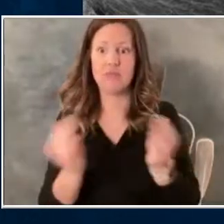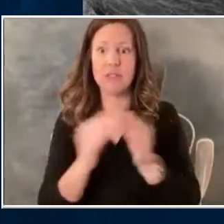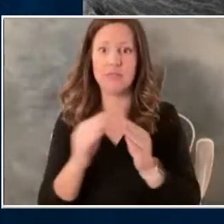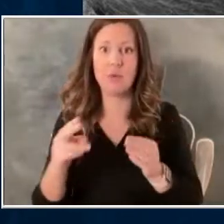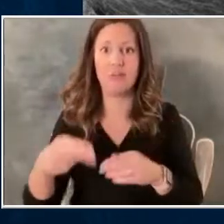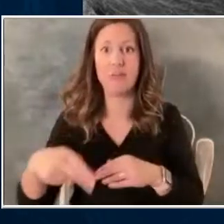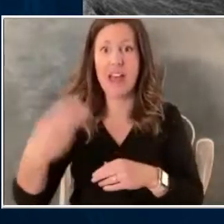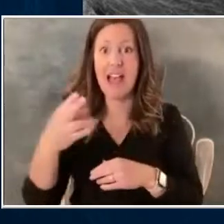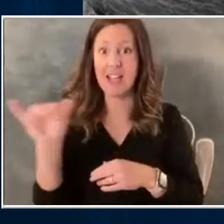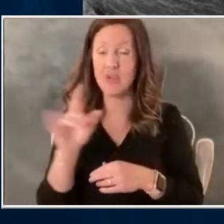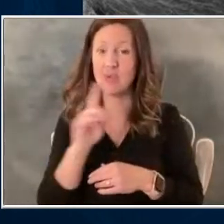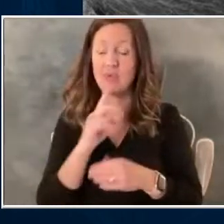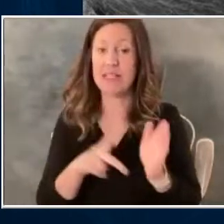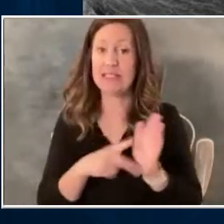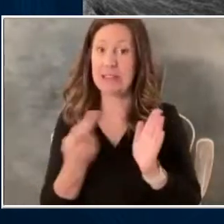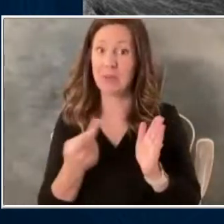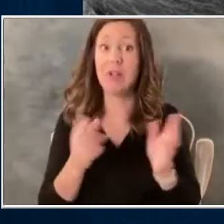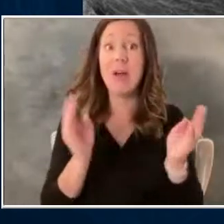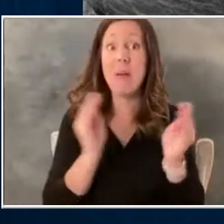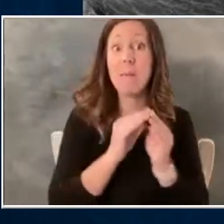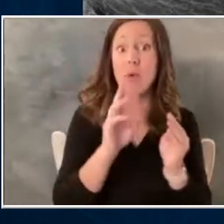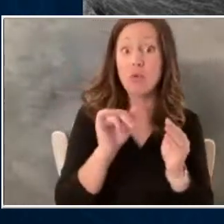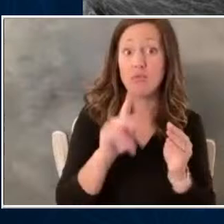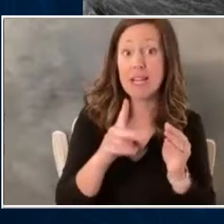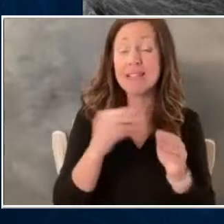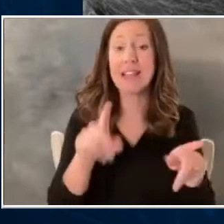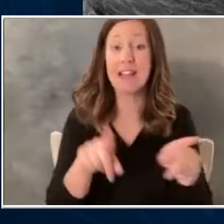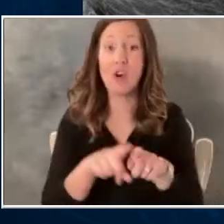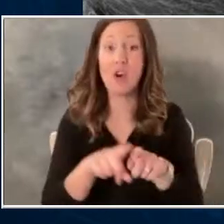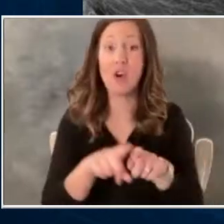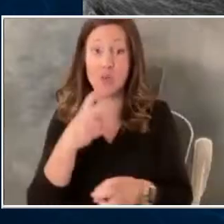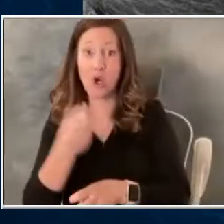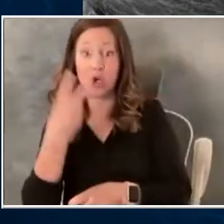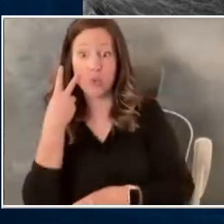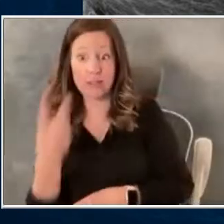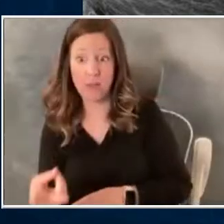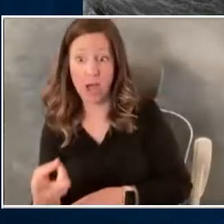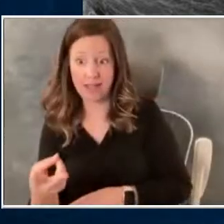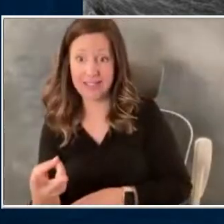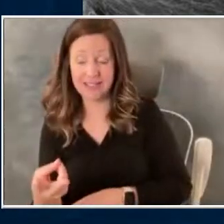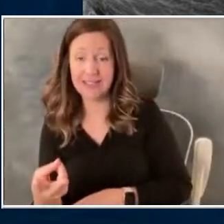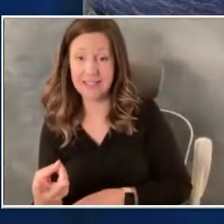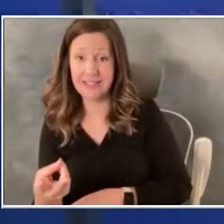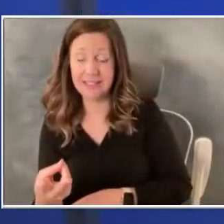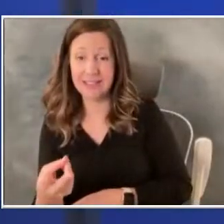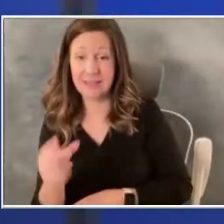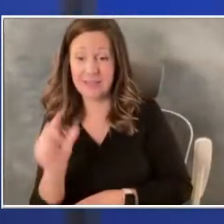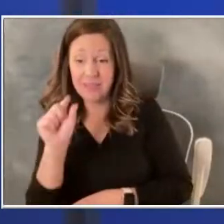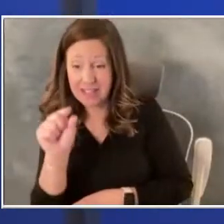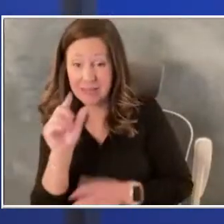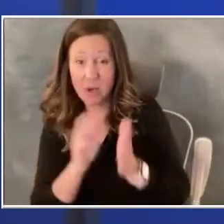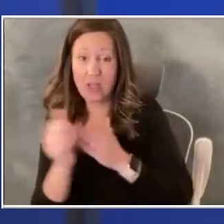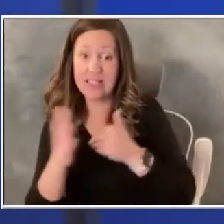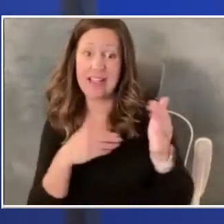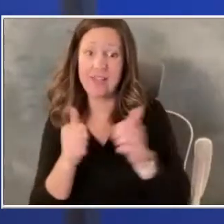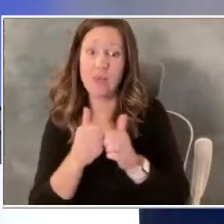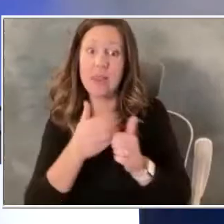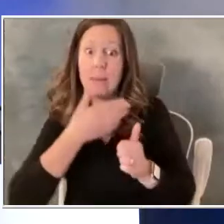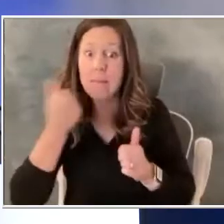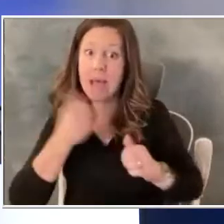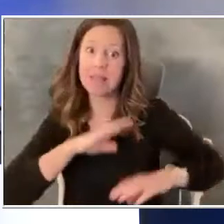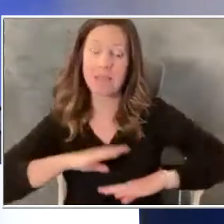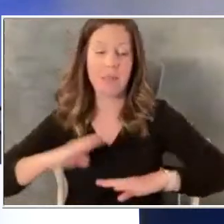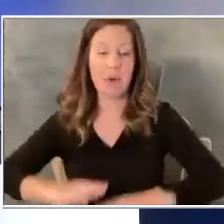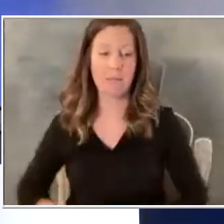thing. Higher risk, more difficult to spot a small cancer, even with the best of mammograms. So if you don't